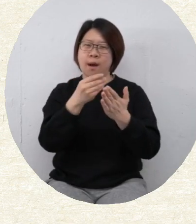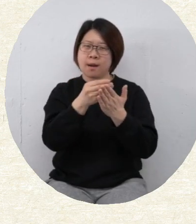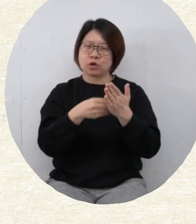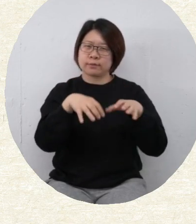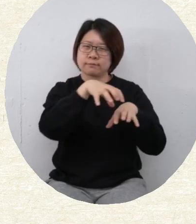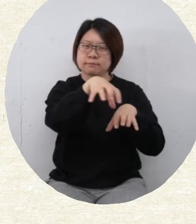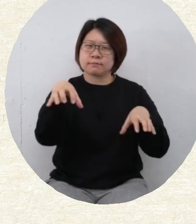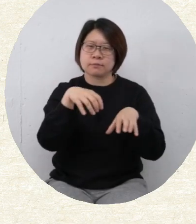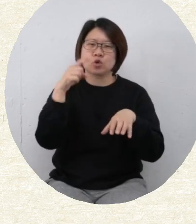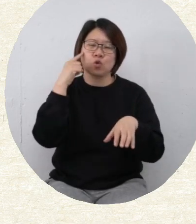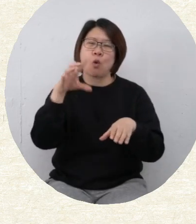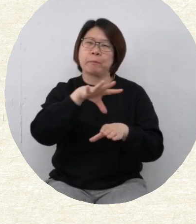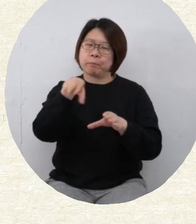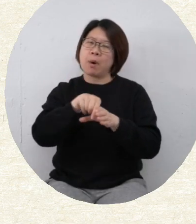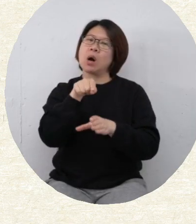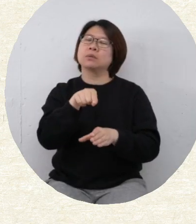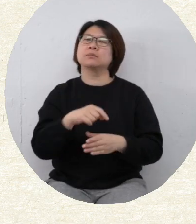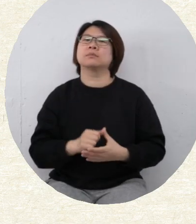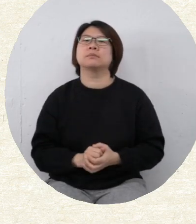your work?